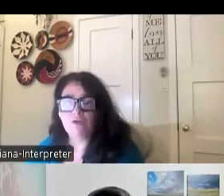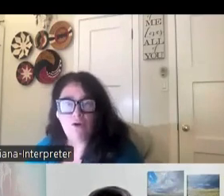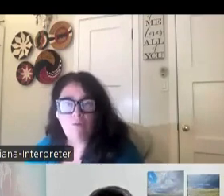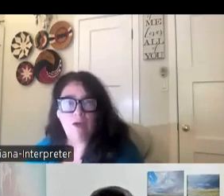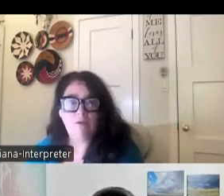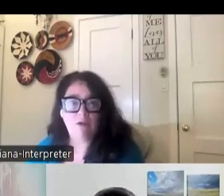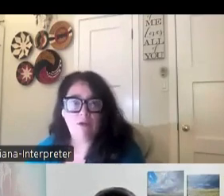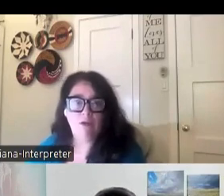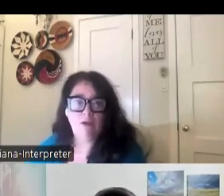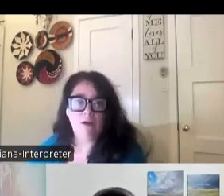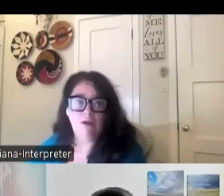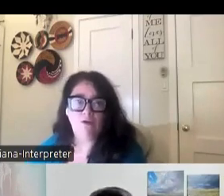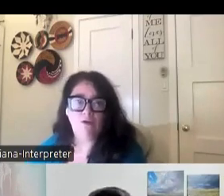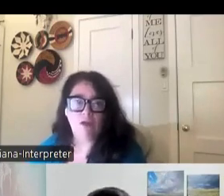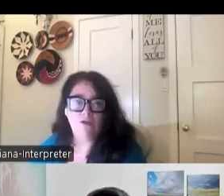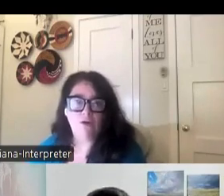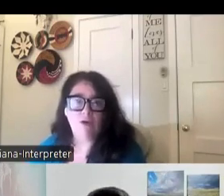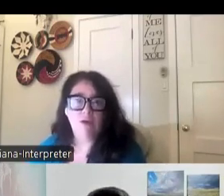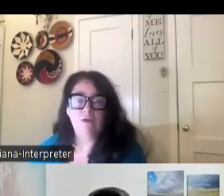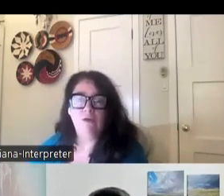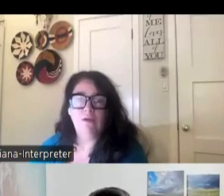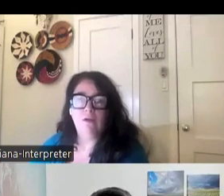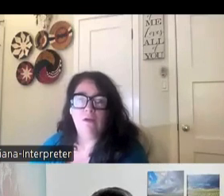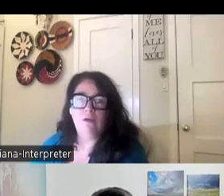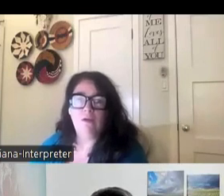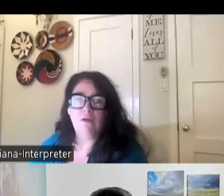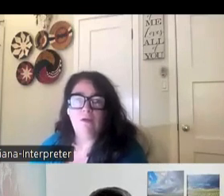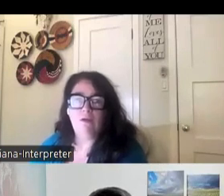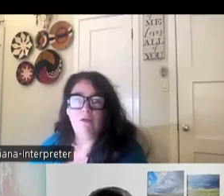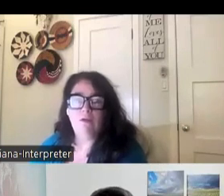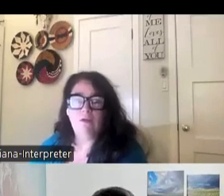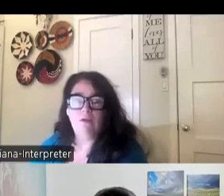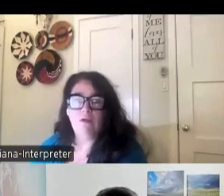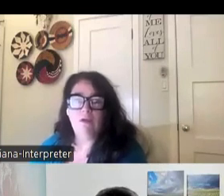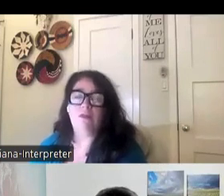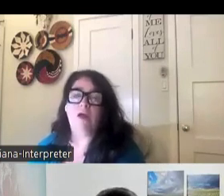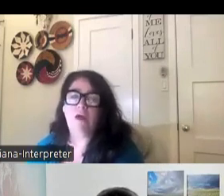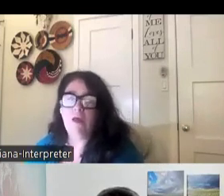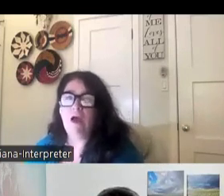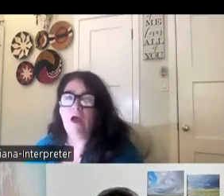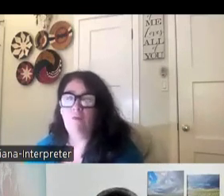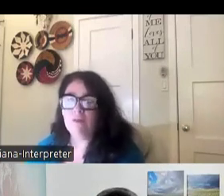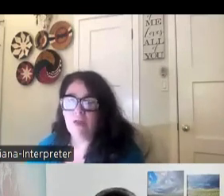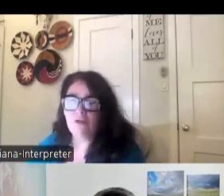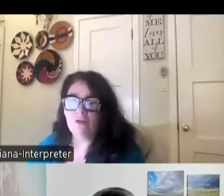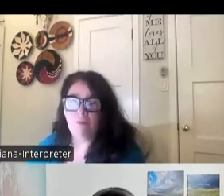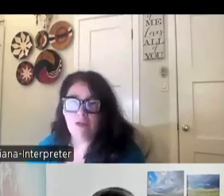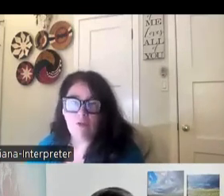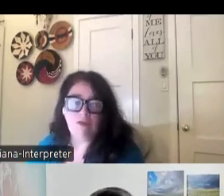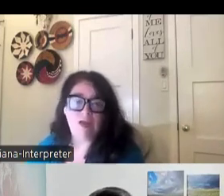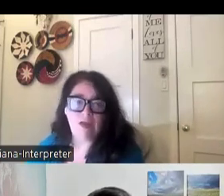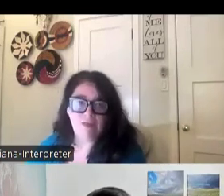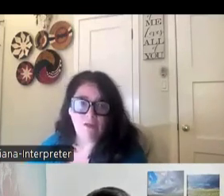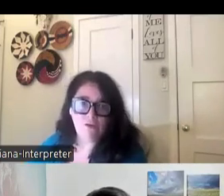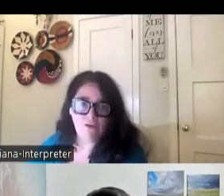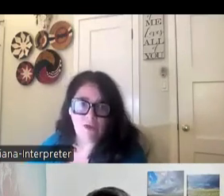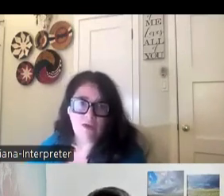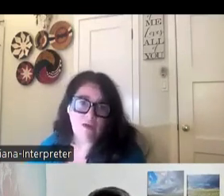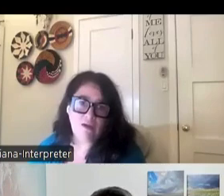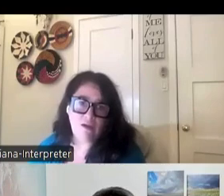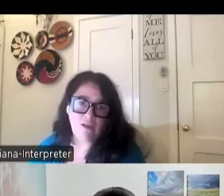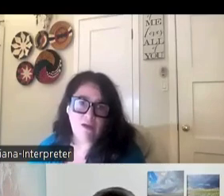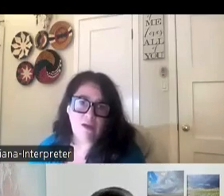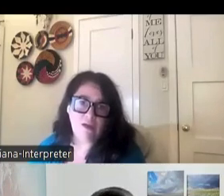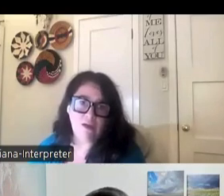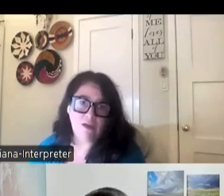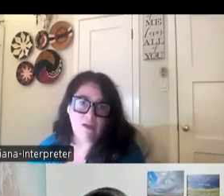can see, Sonoma is warming in summer at a rate somewhere between the cool San Francisco County coast and